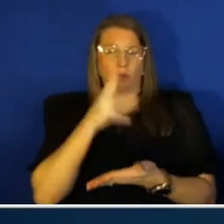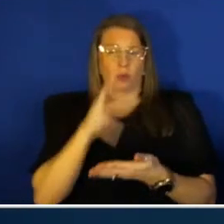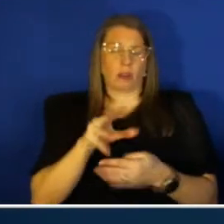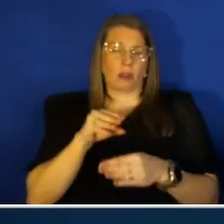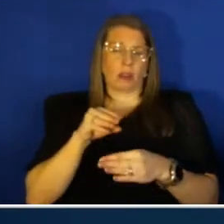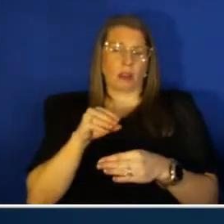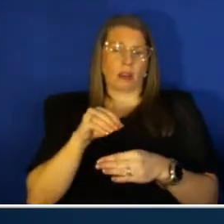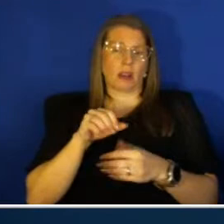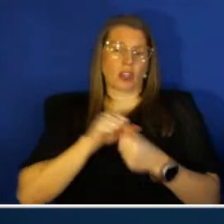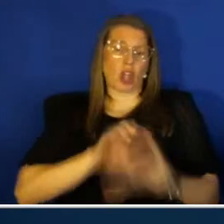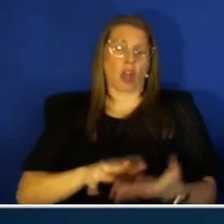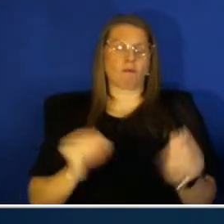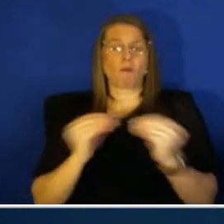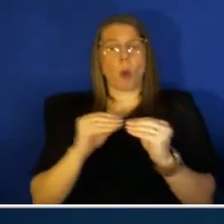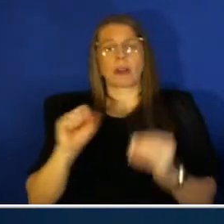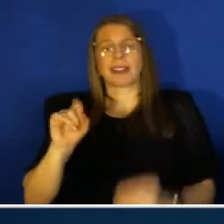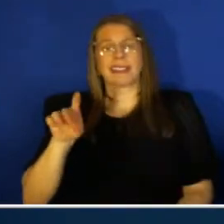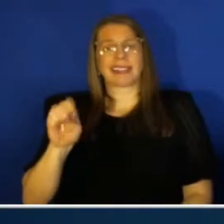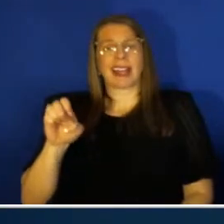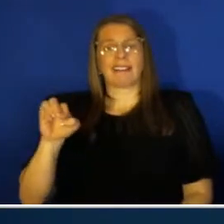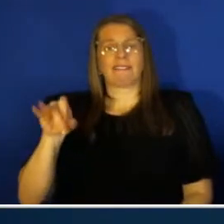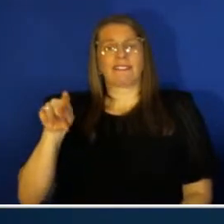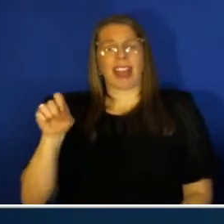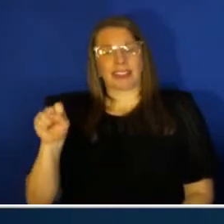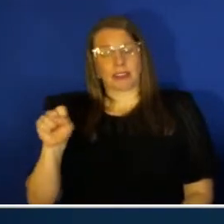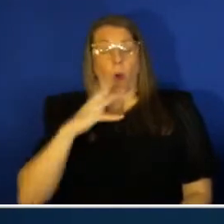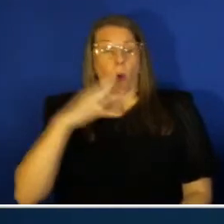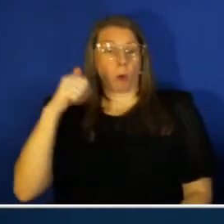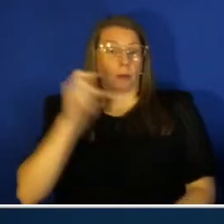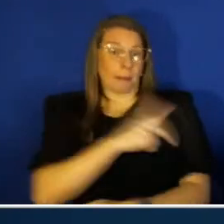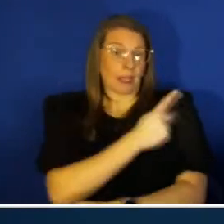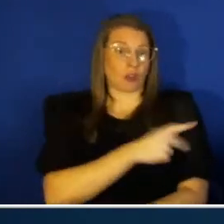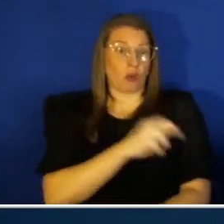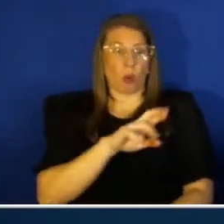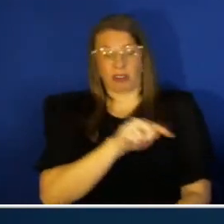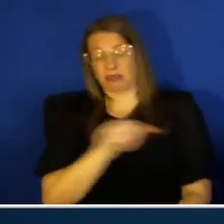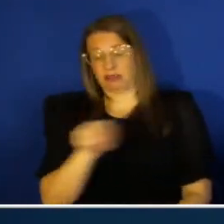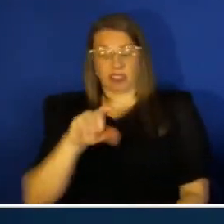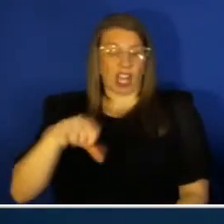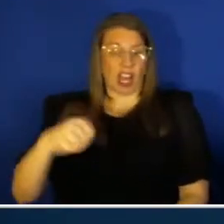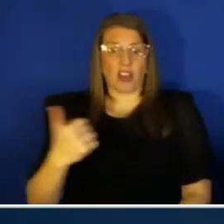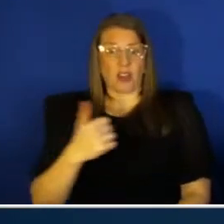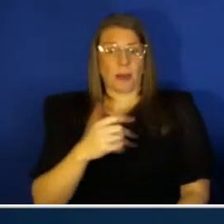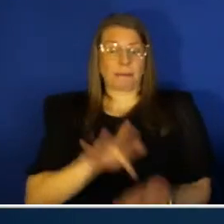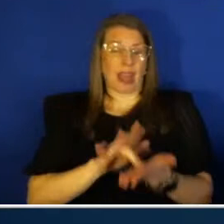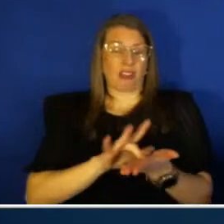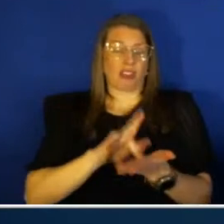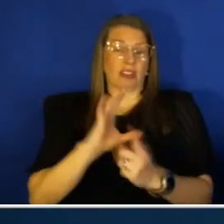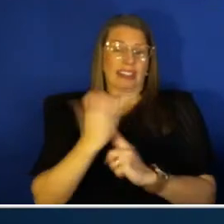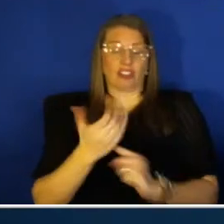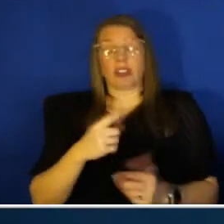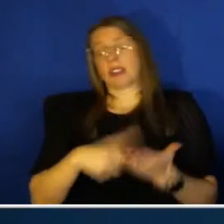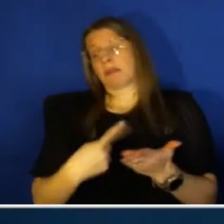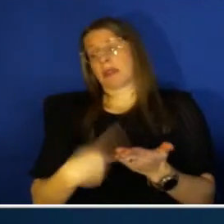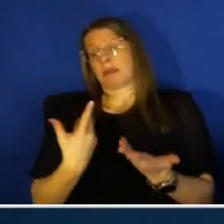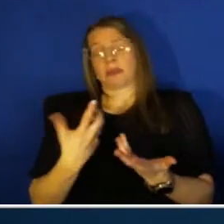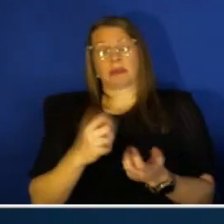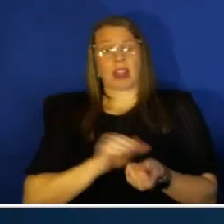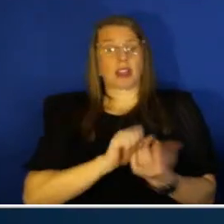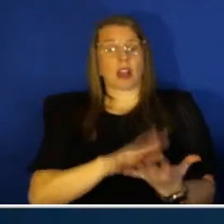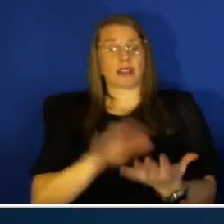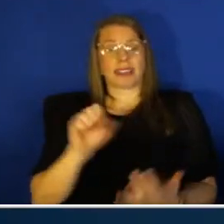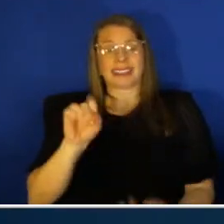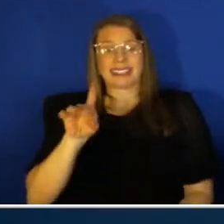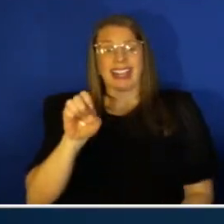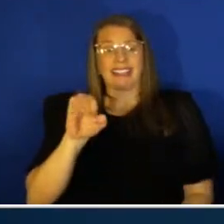side effects, maybe in older patients and patients who have other medical conditions. And sometimes it causes such side effects